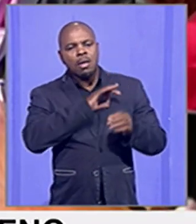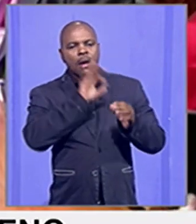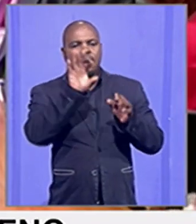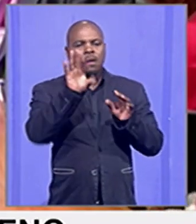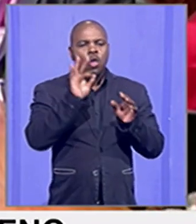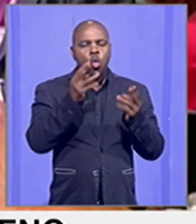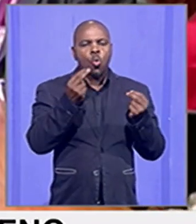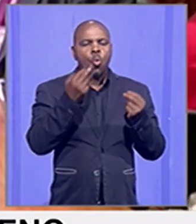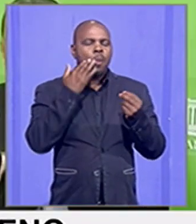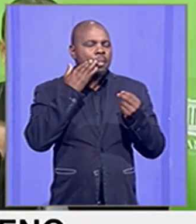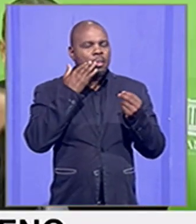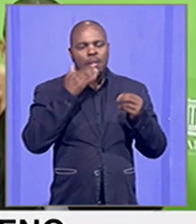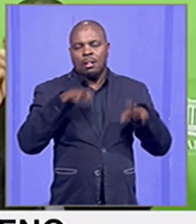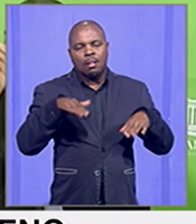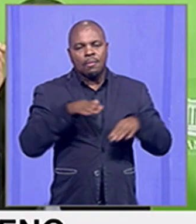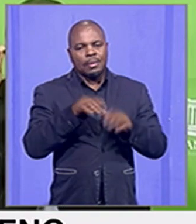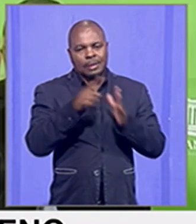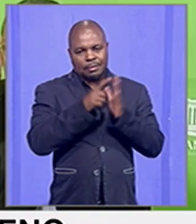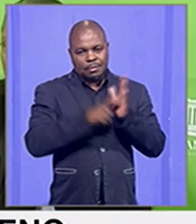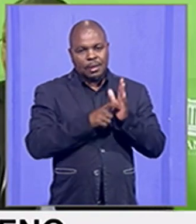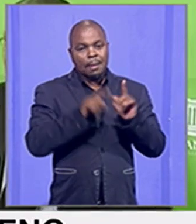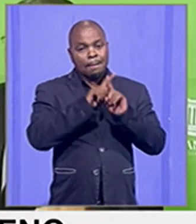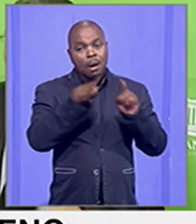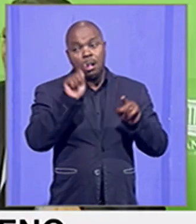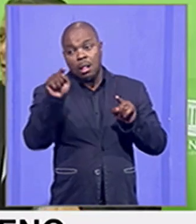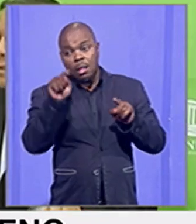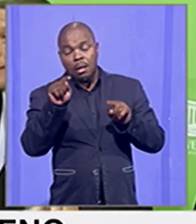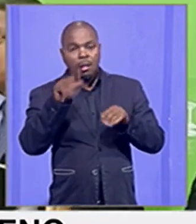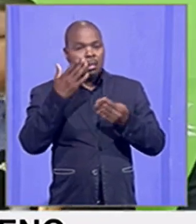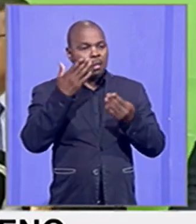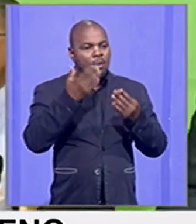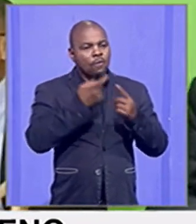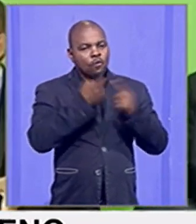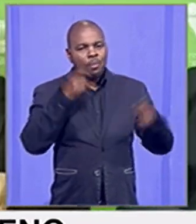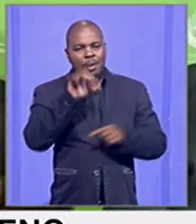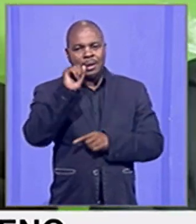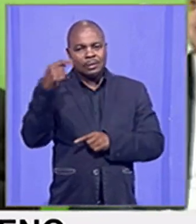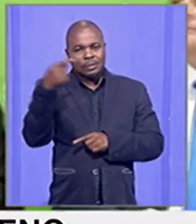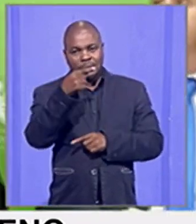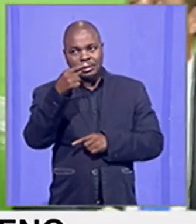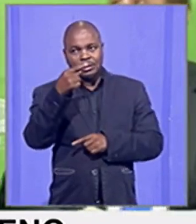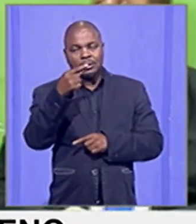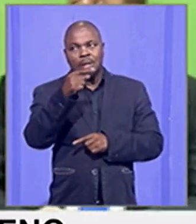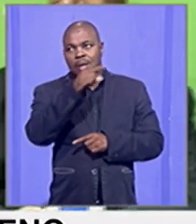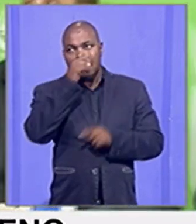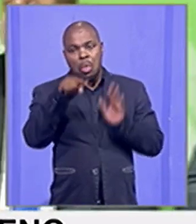tšewe dikgato kgahlano le bao ba šupiwago ka monwana ka pegong ya molekodi kakaretšo wa dipuku tša ditšhelete.